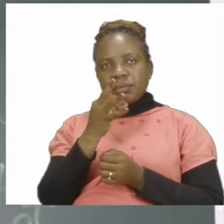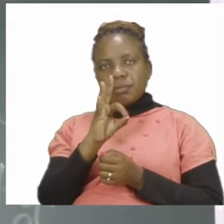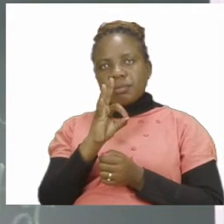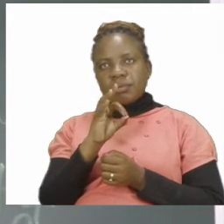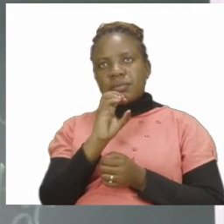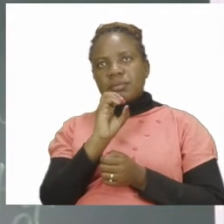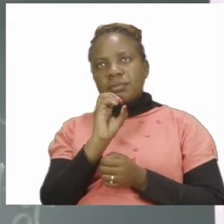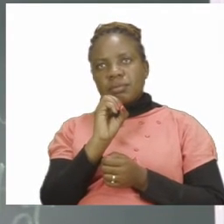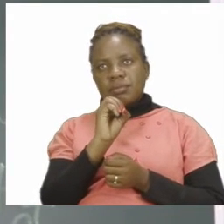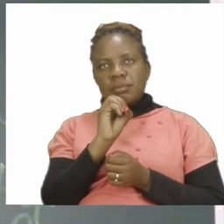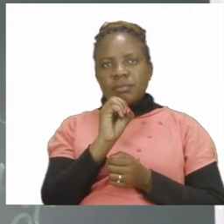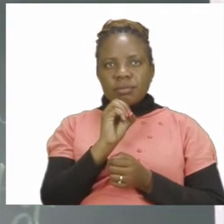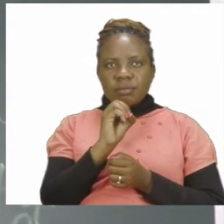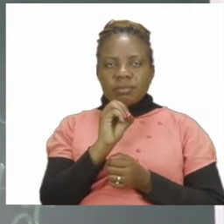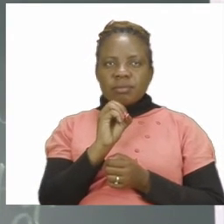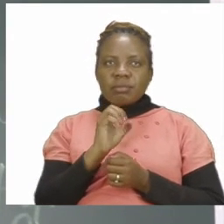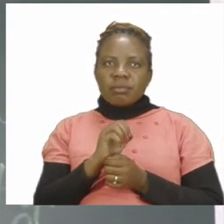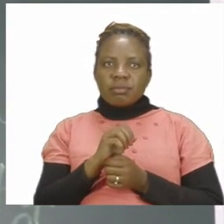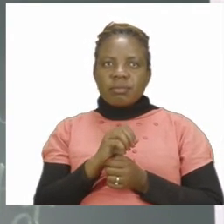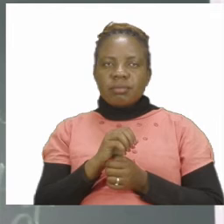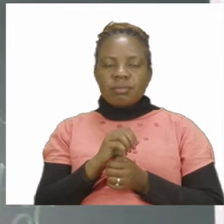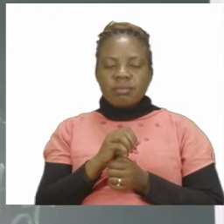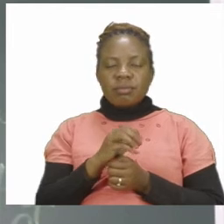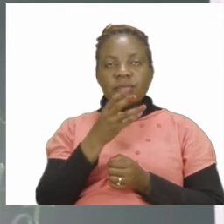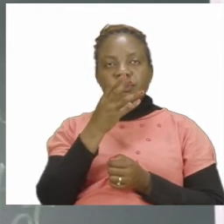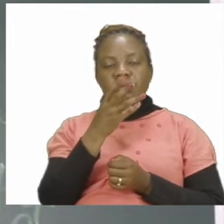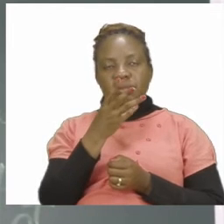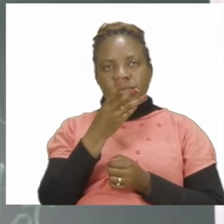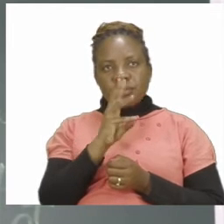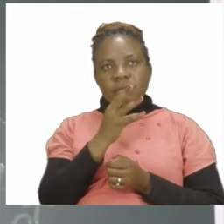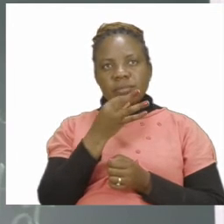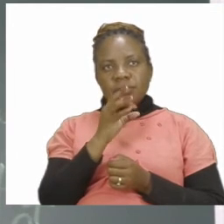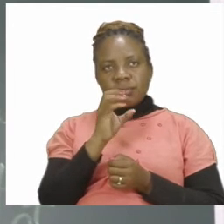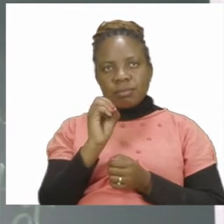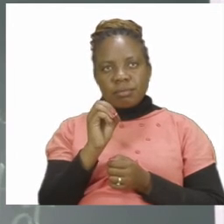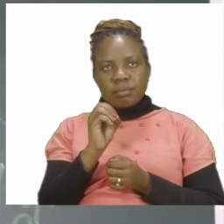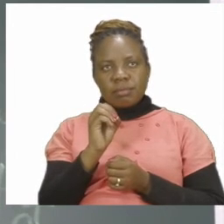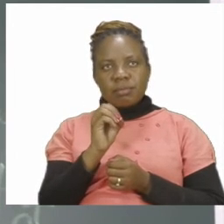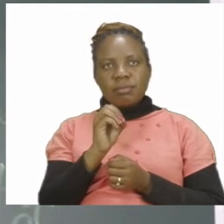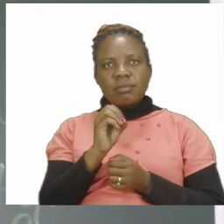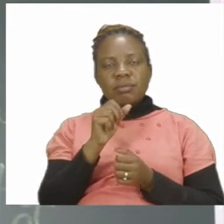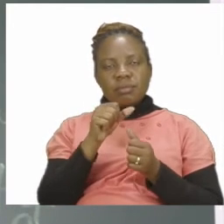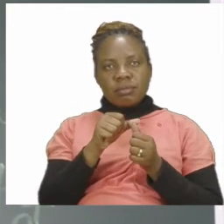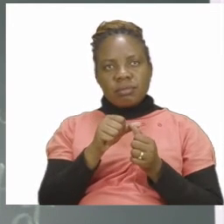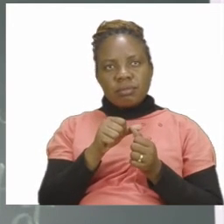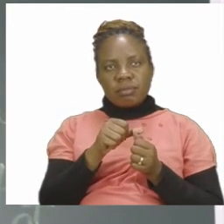690. So our 6 hundredths, 9